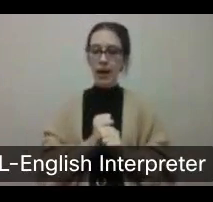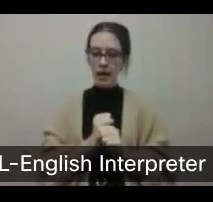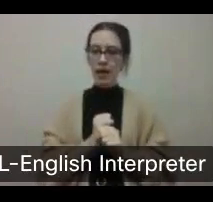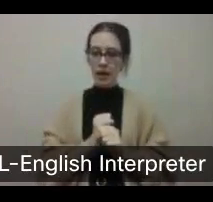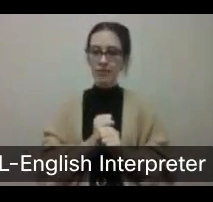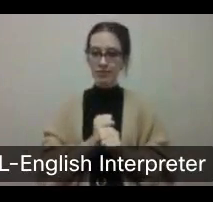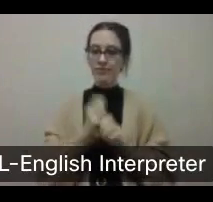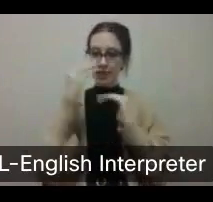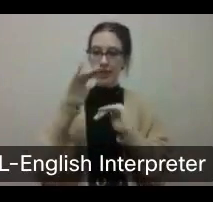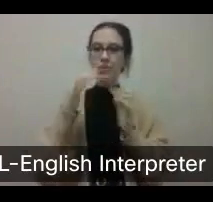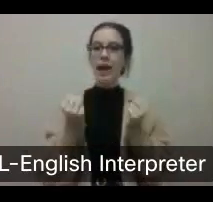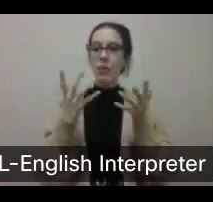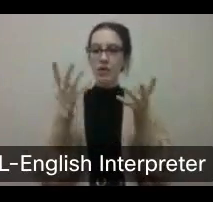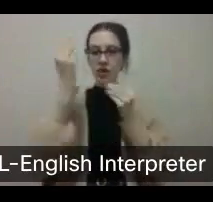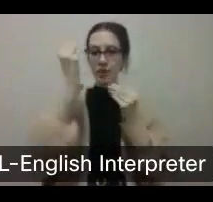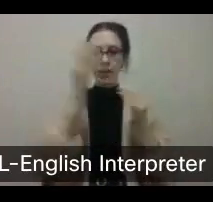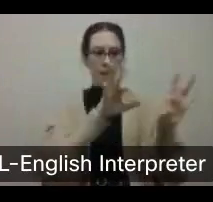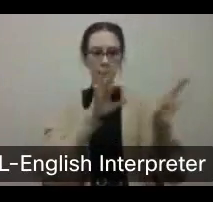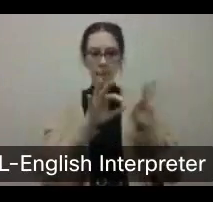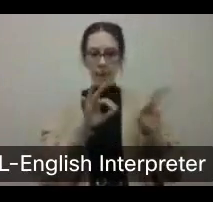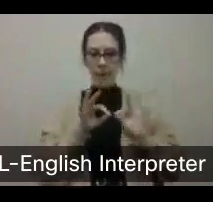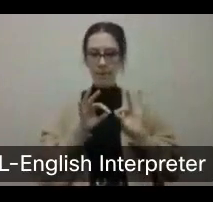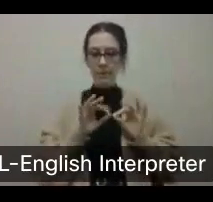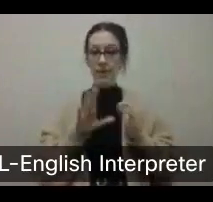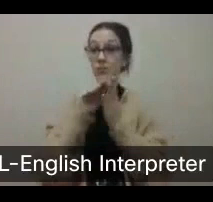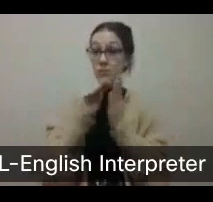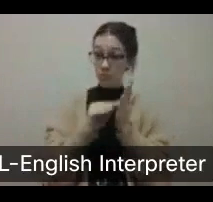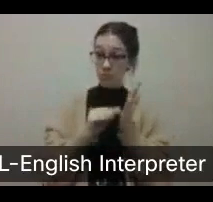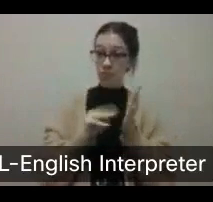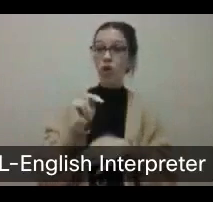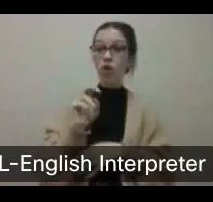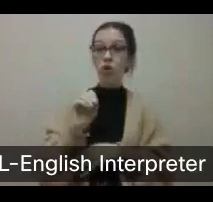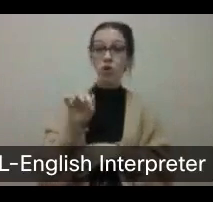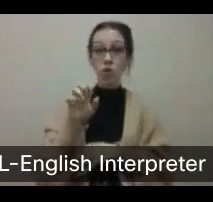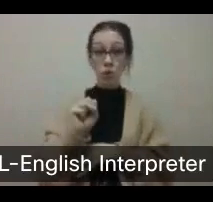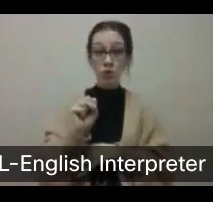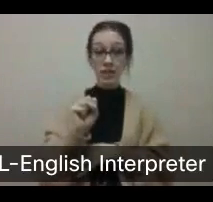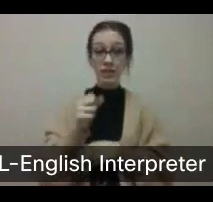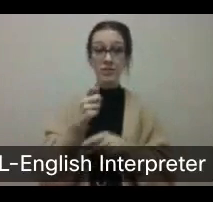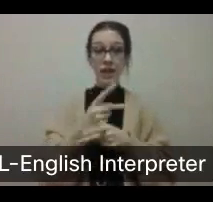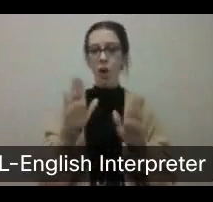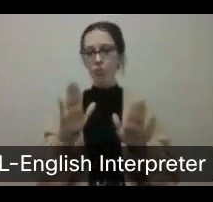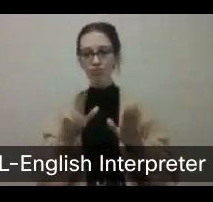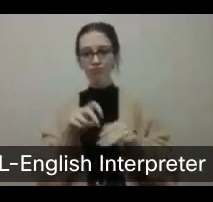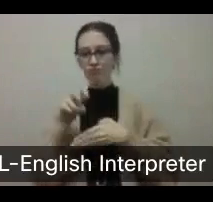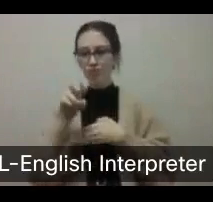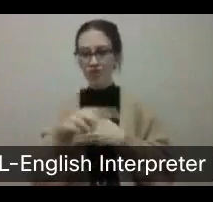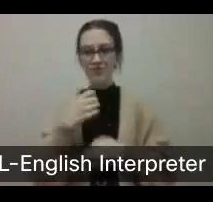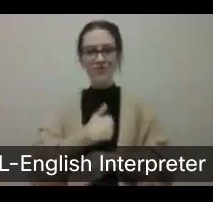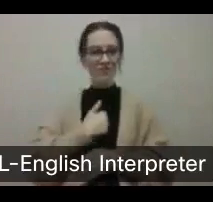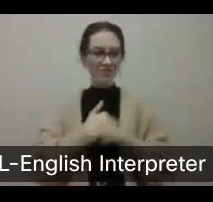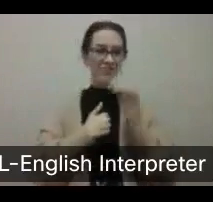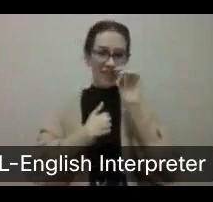paraphrase. After taking careful notes, like after you, oh, sorry, I jumped ahead of myself. Here's an example of how this could